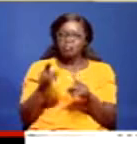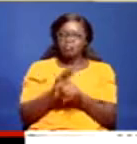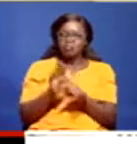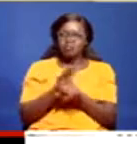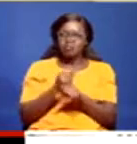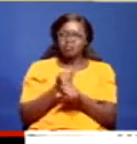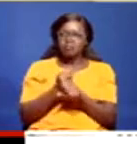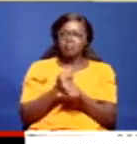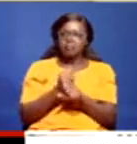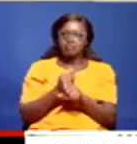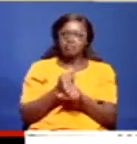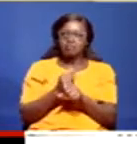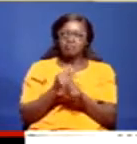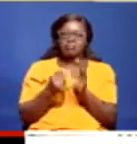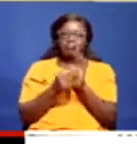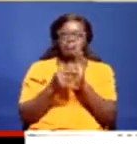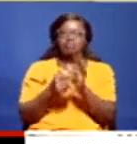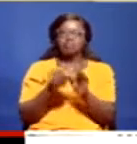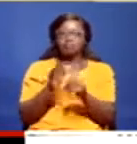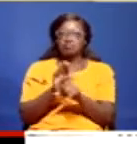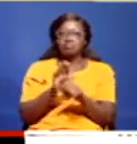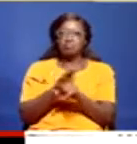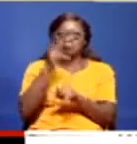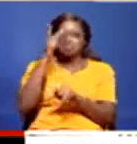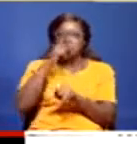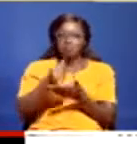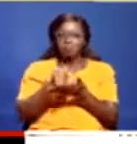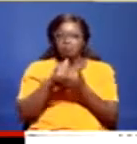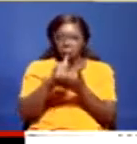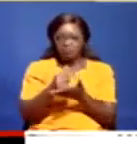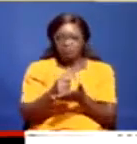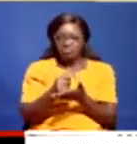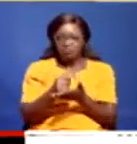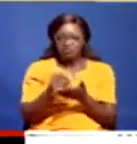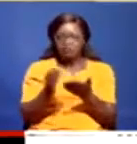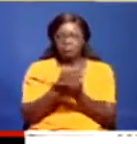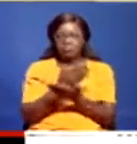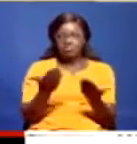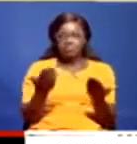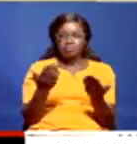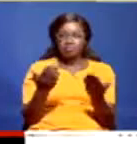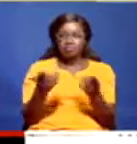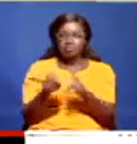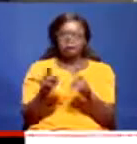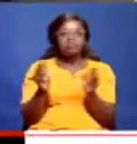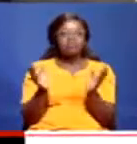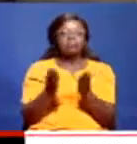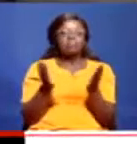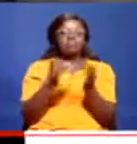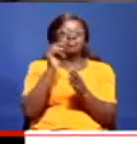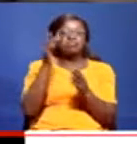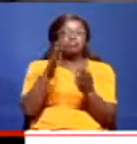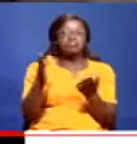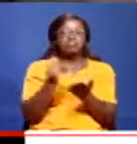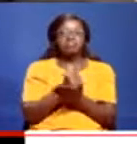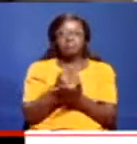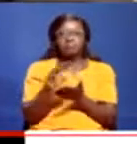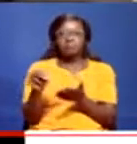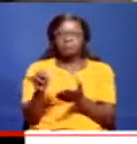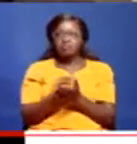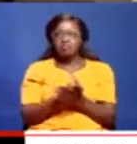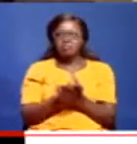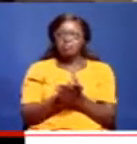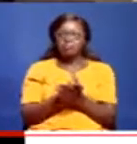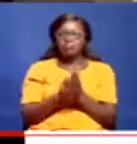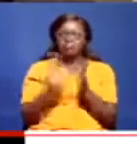it was presented. There are many policy interventions, and some of the things also to encourage Kenyans to adopt them. Wind,